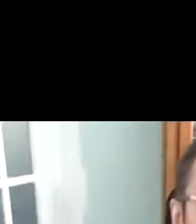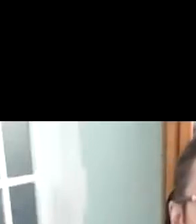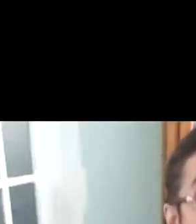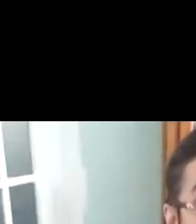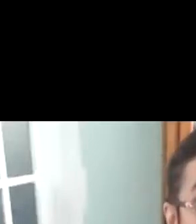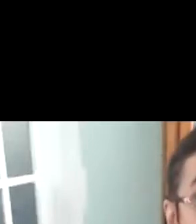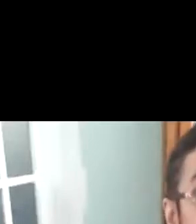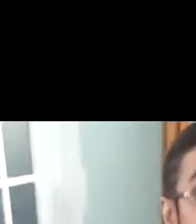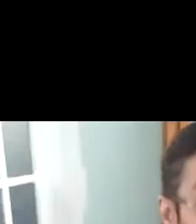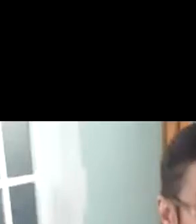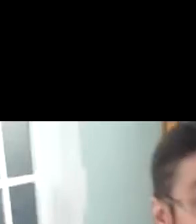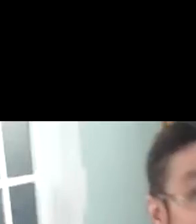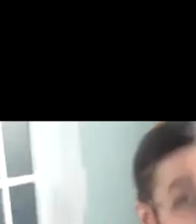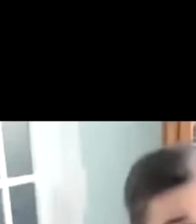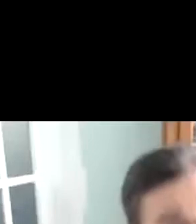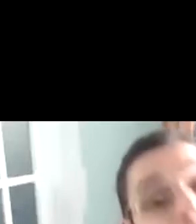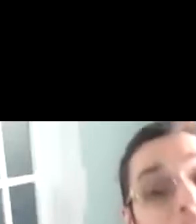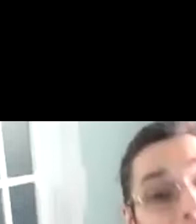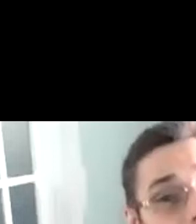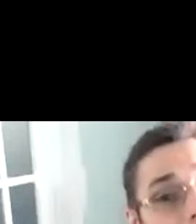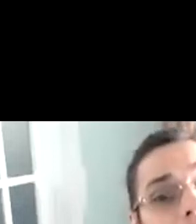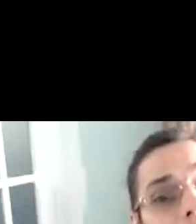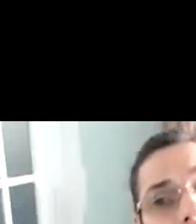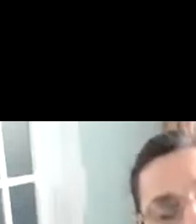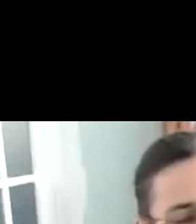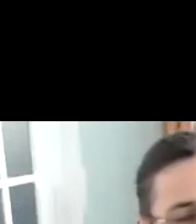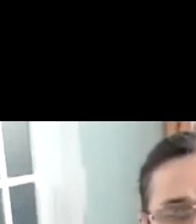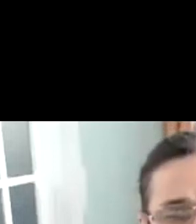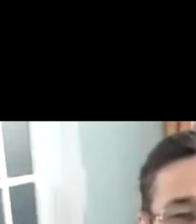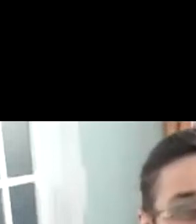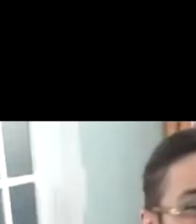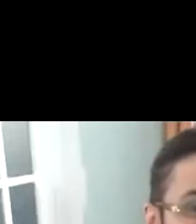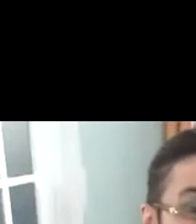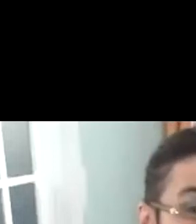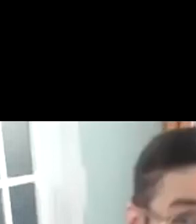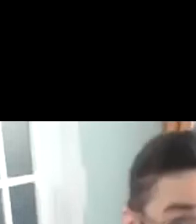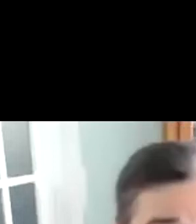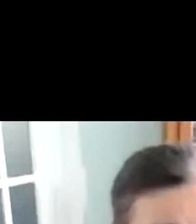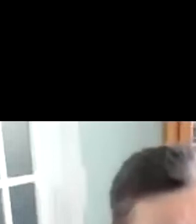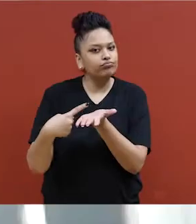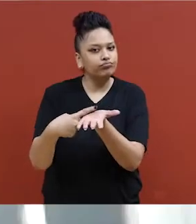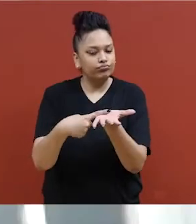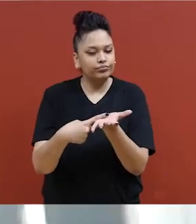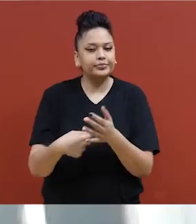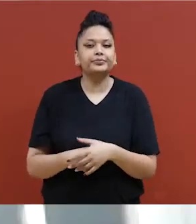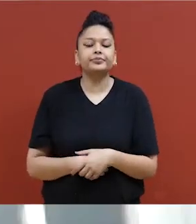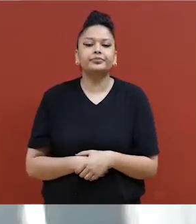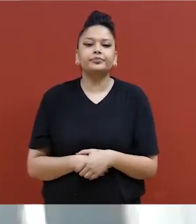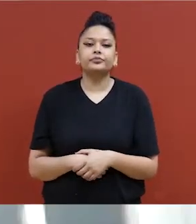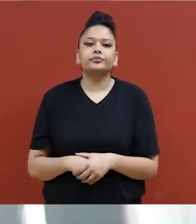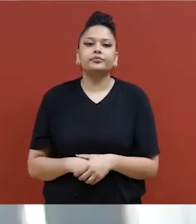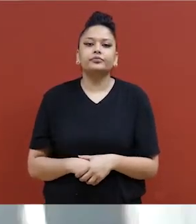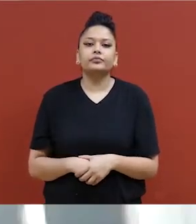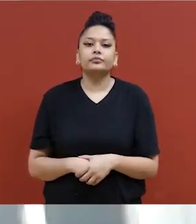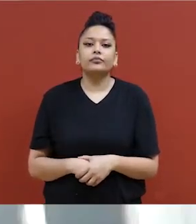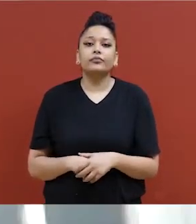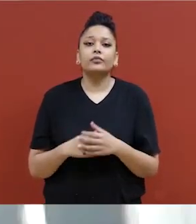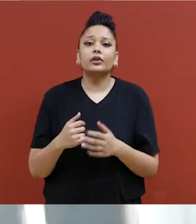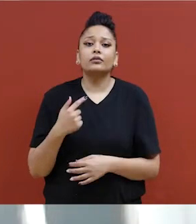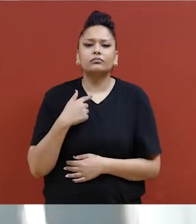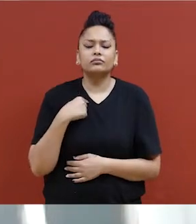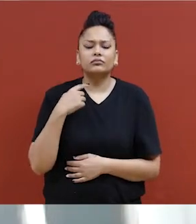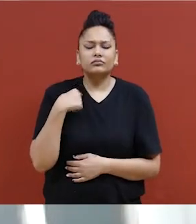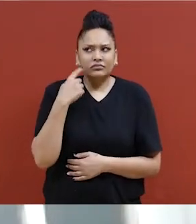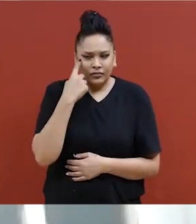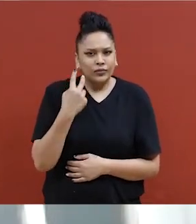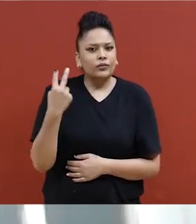We are continuing our discussion. So thinking back to a couple of